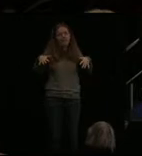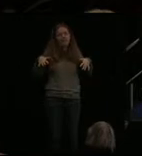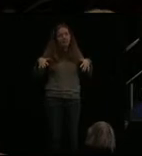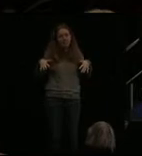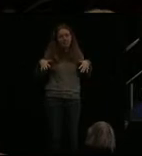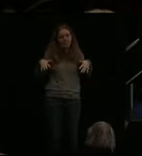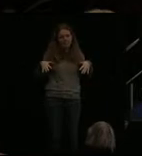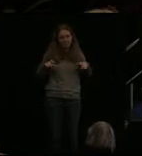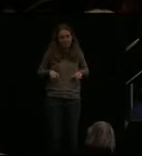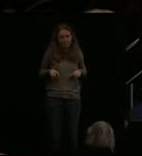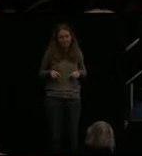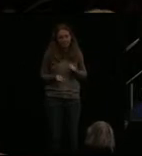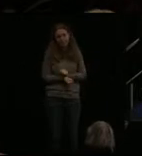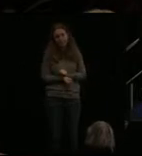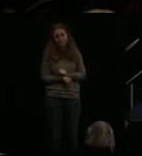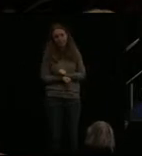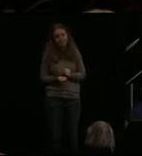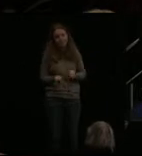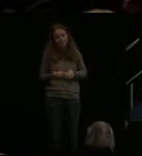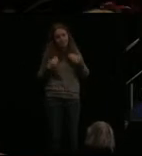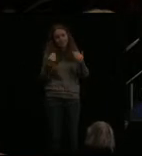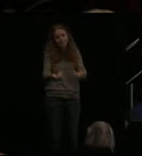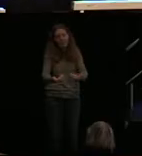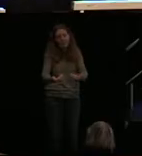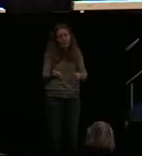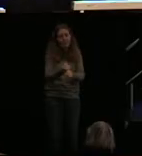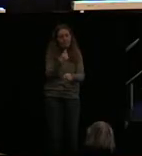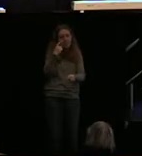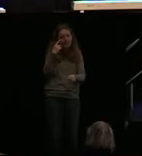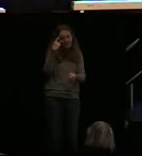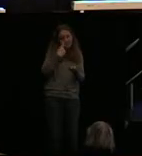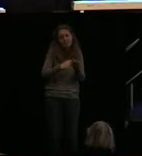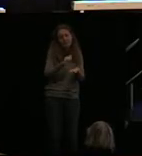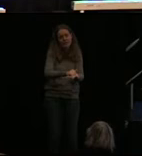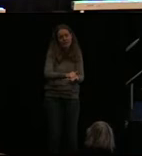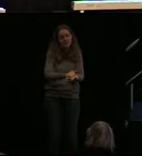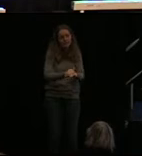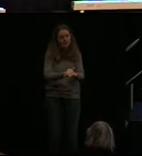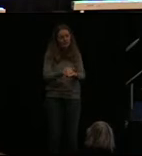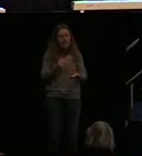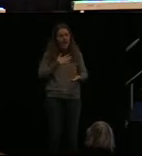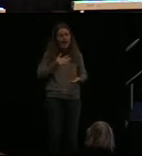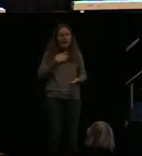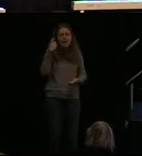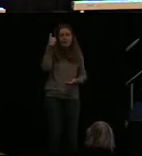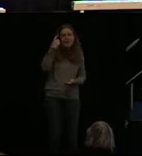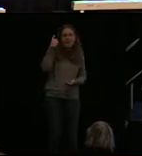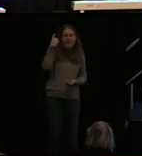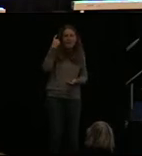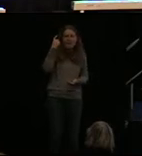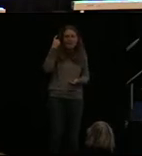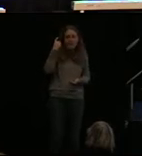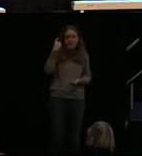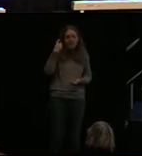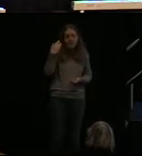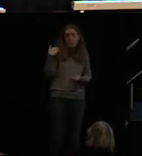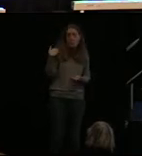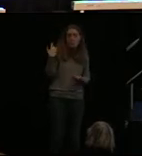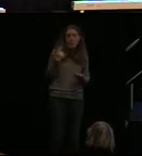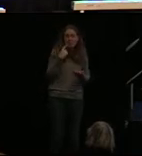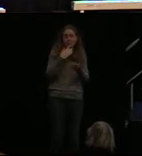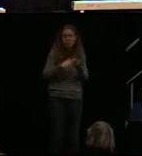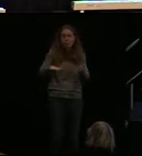not moving and not making those right decisions. I like to think of our calling or our promised land more